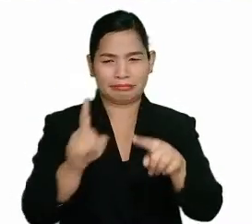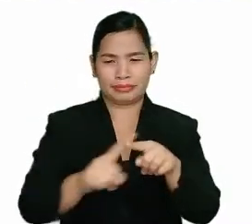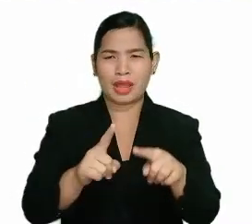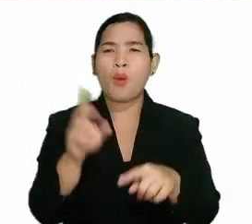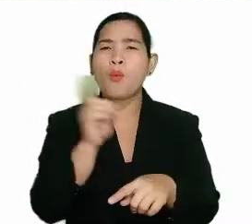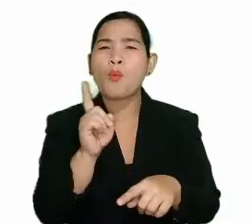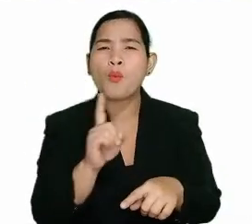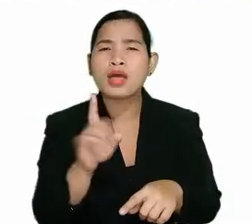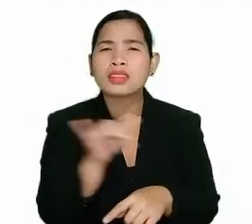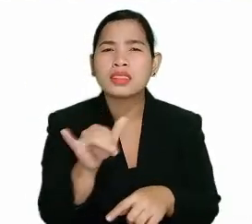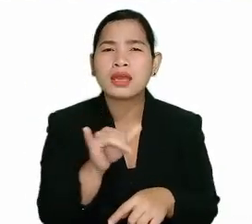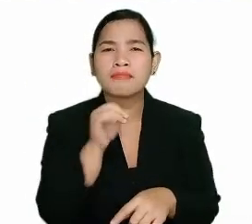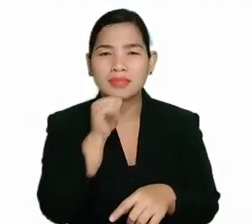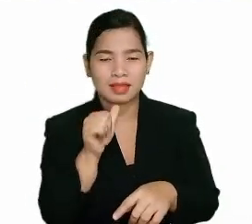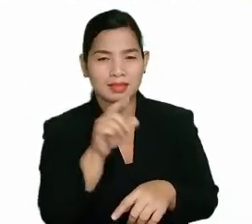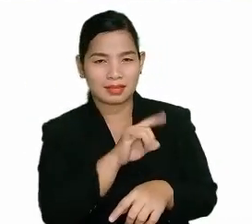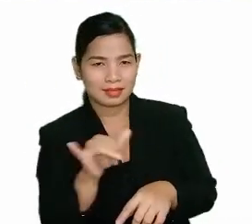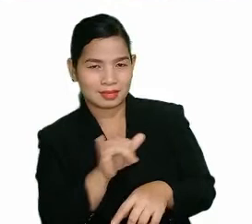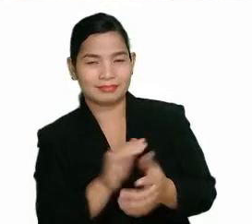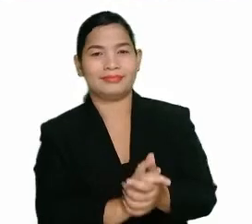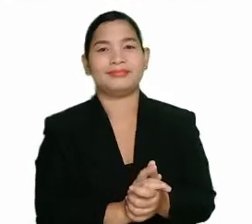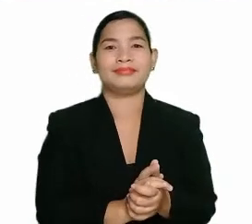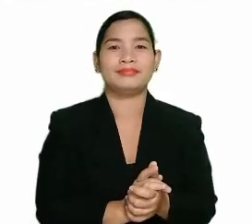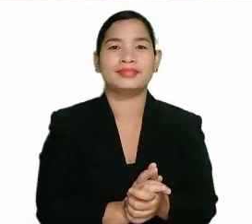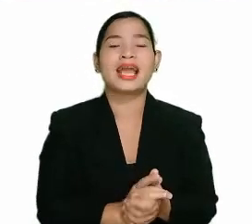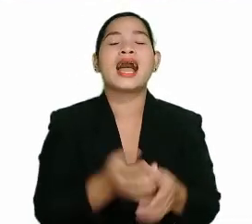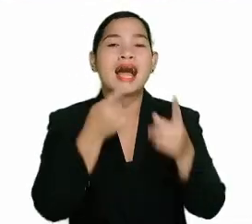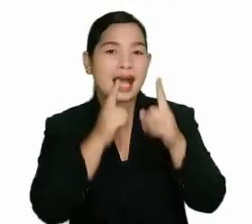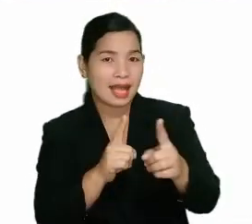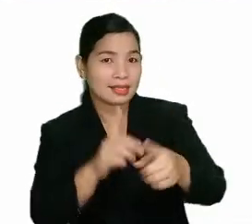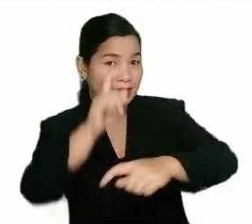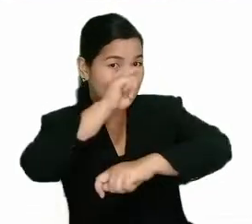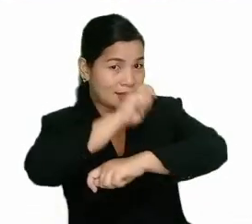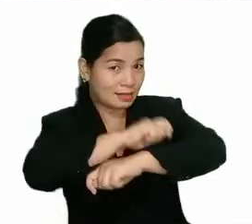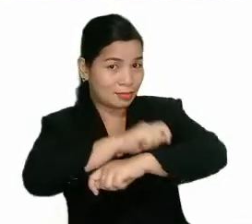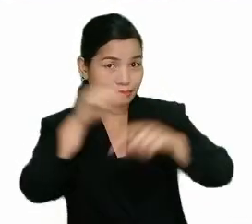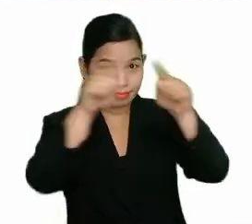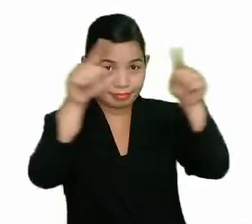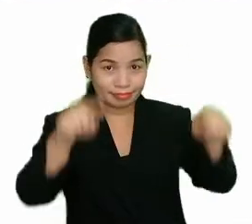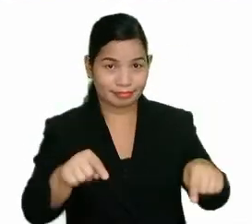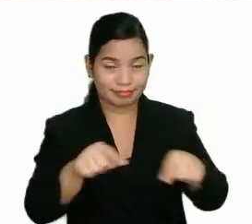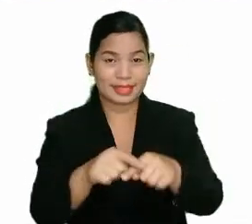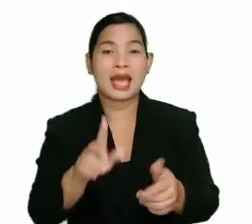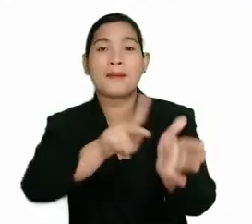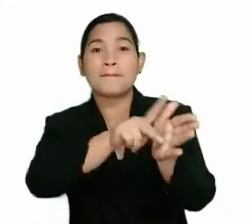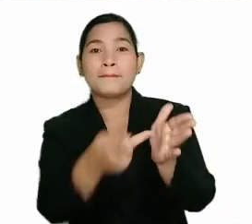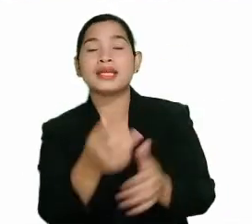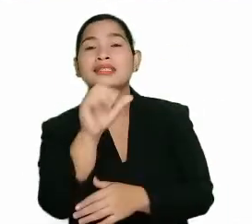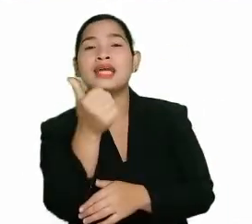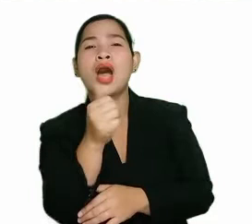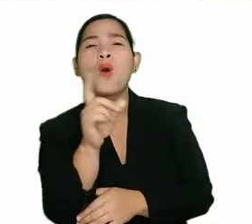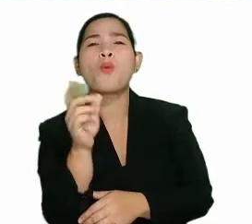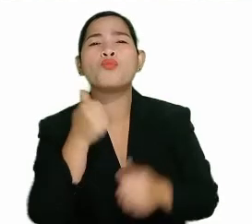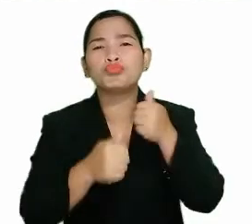and similarities. You can answer the table and questions on page 10 to see